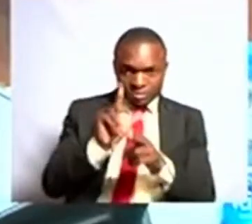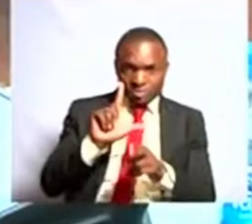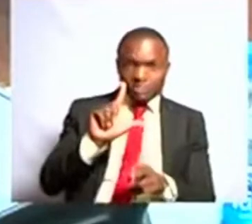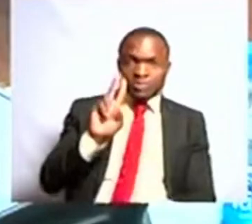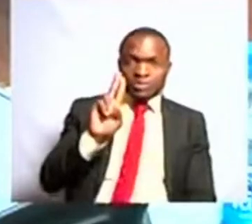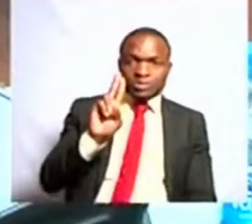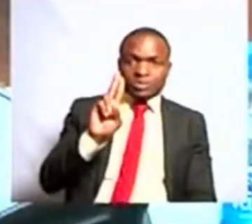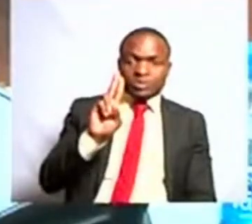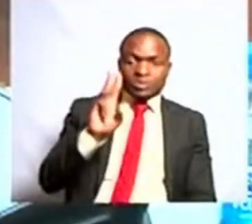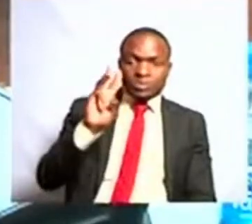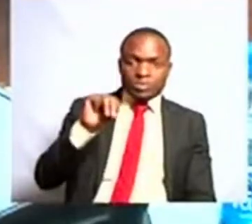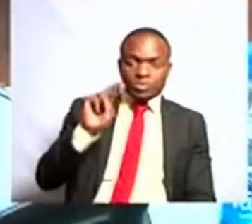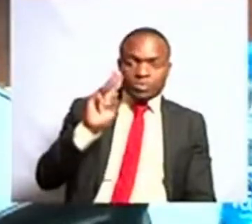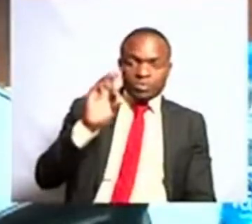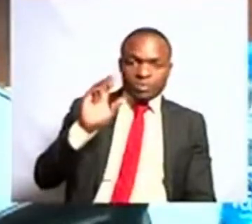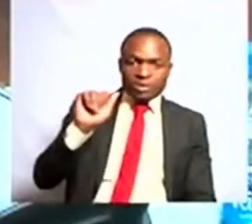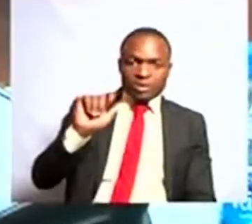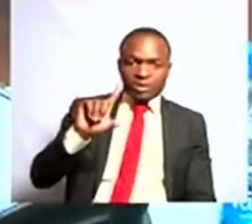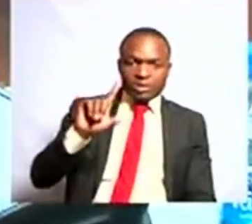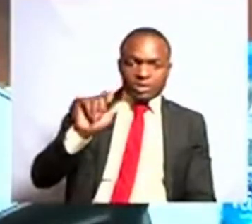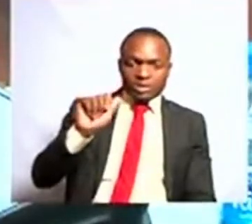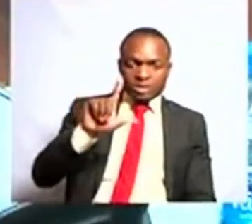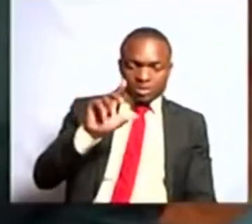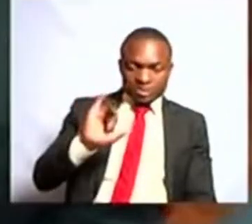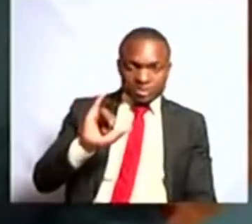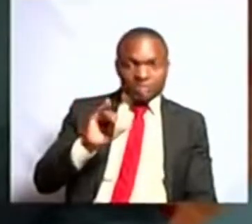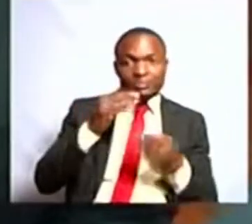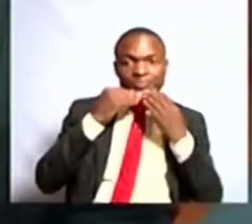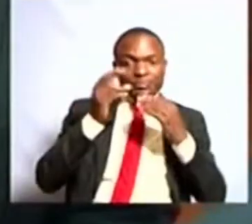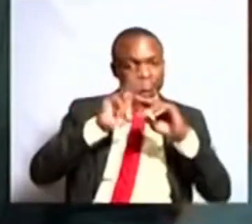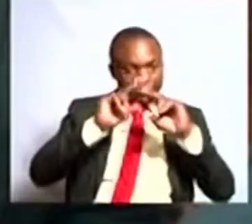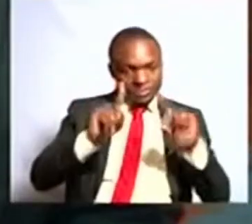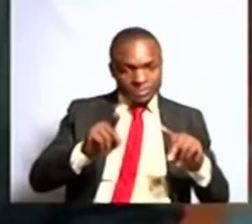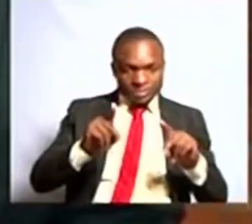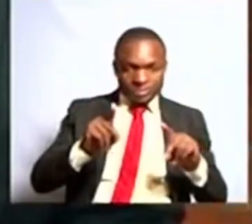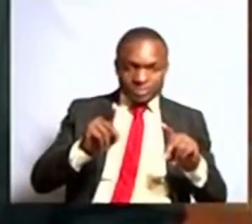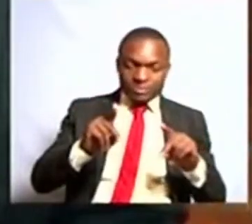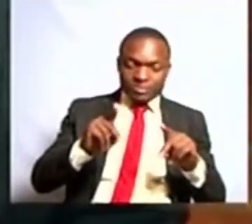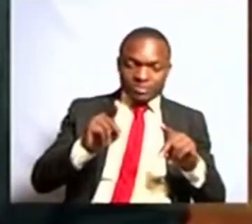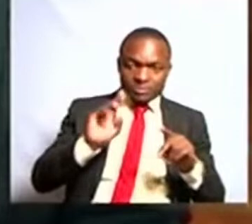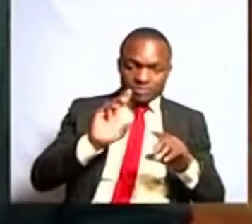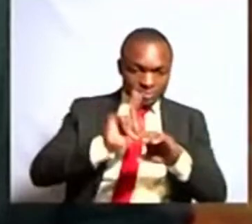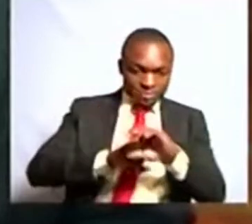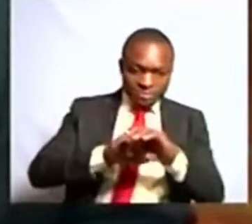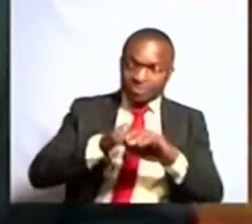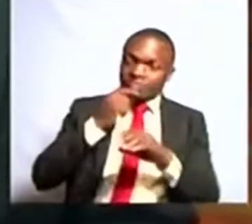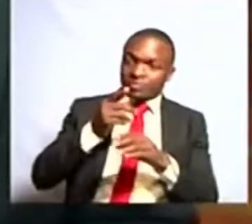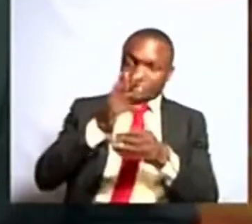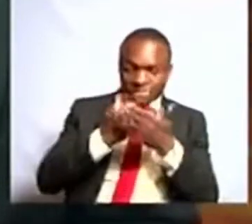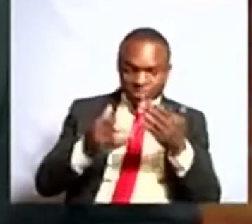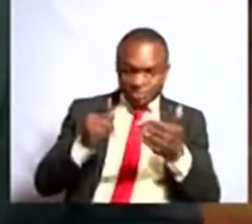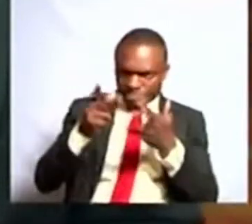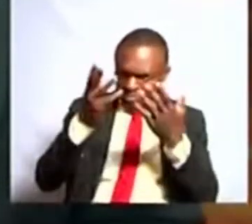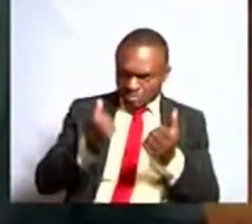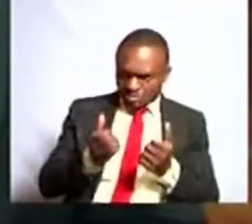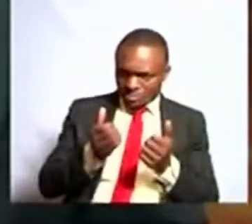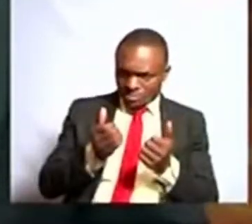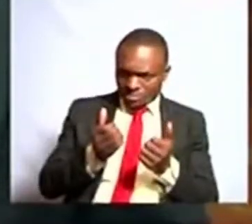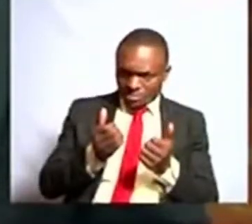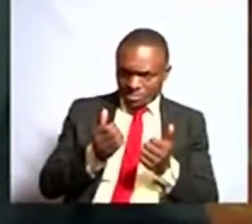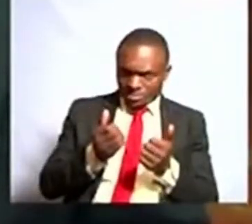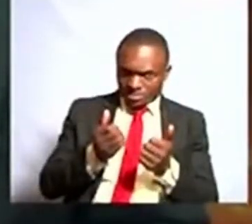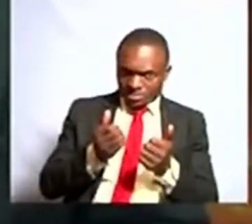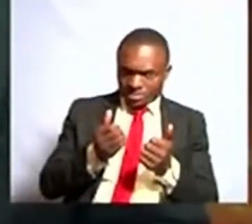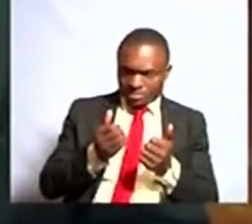come in. Chair, thank you for the opportunity to say something. I just wanted to follow up on the